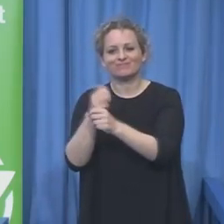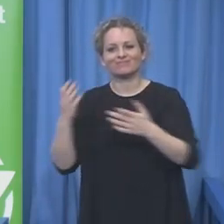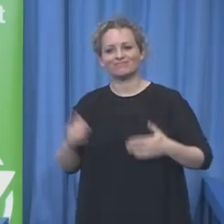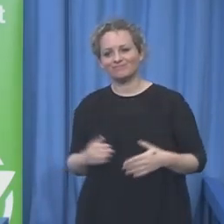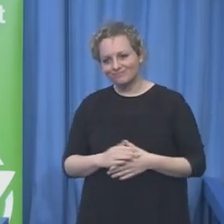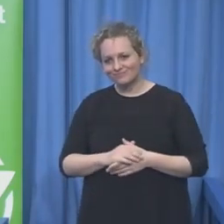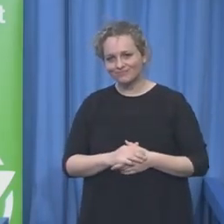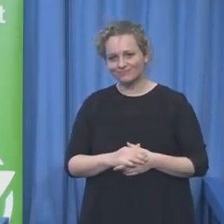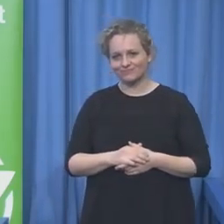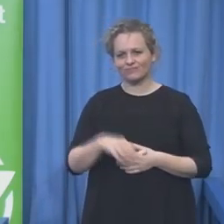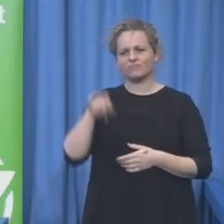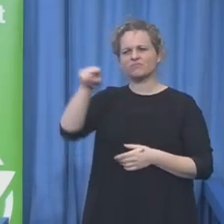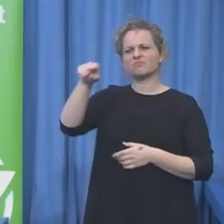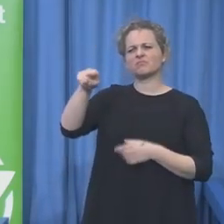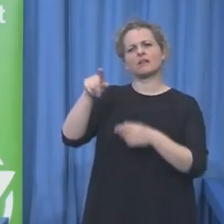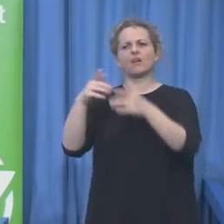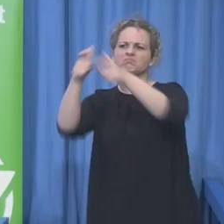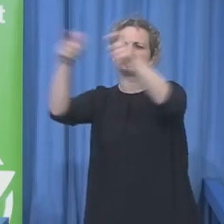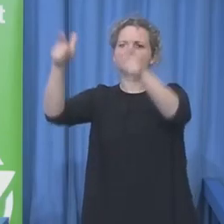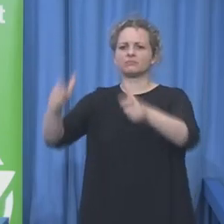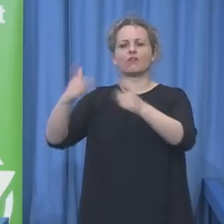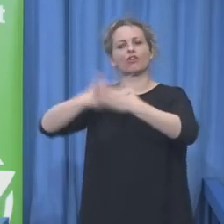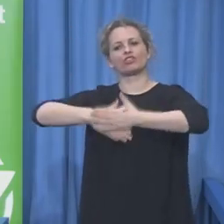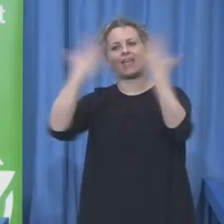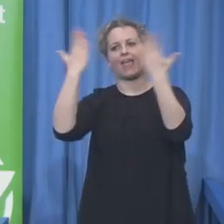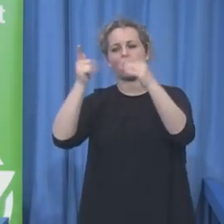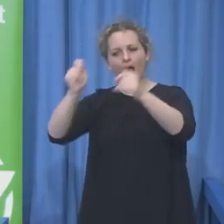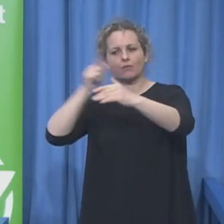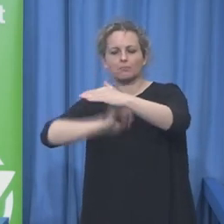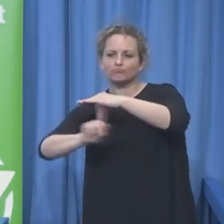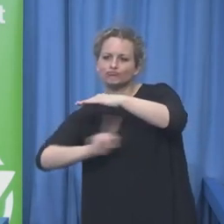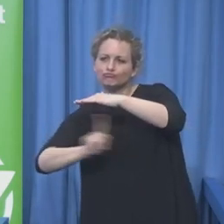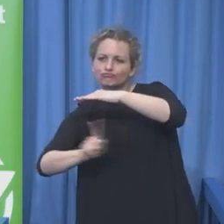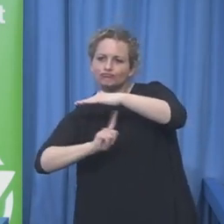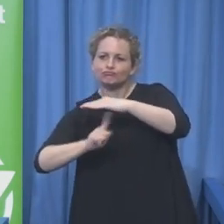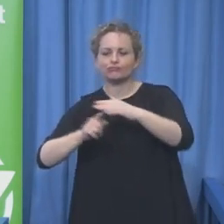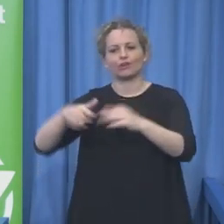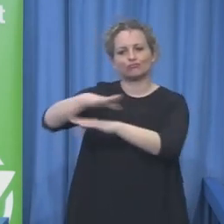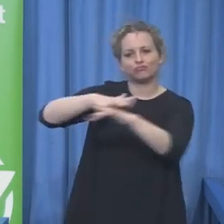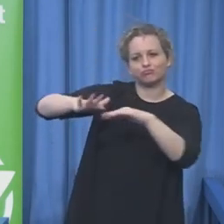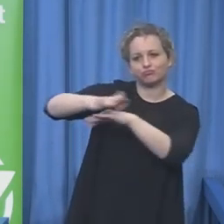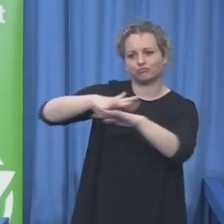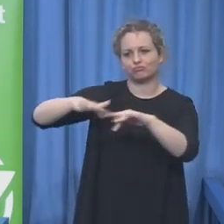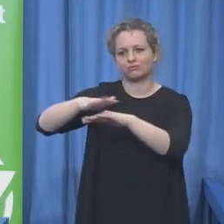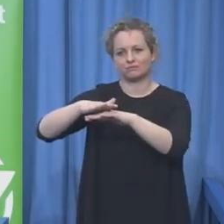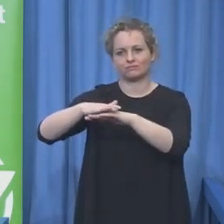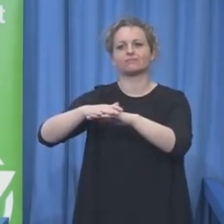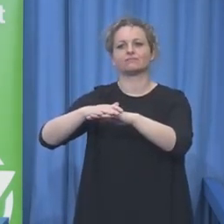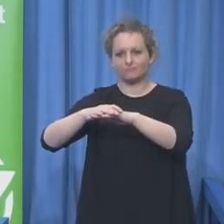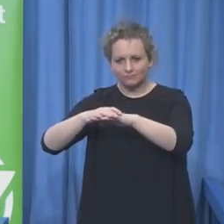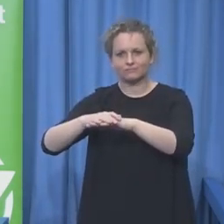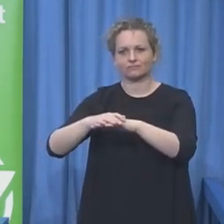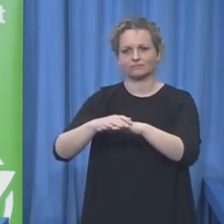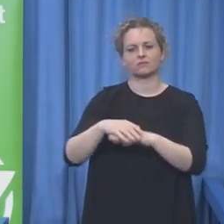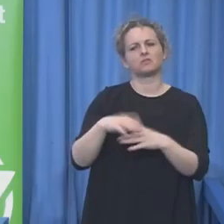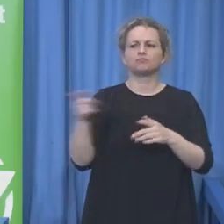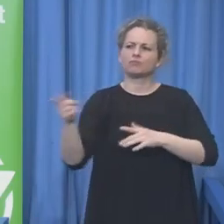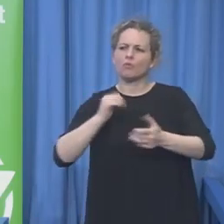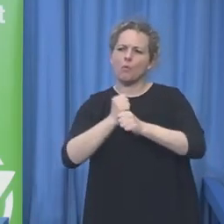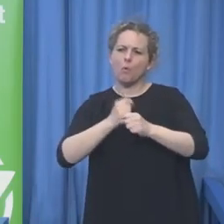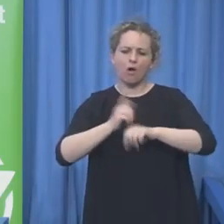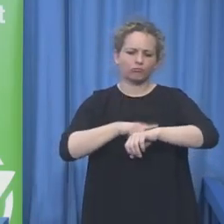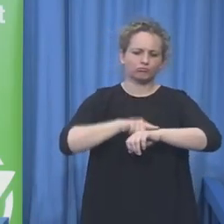24 hours a week. 5 years ago, he started at the Lund Family Center, and now, after several years of supported